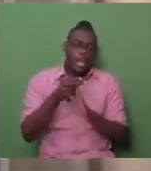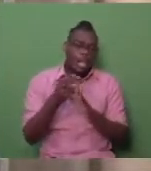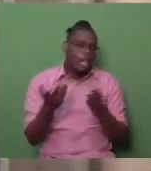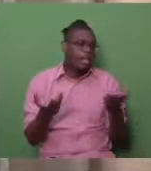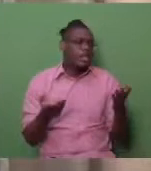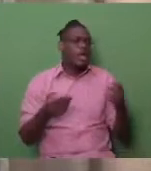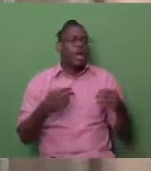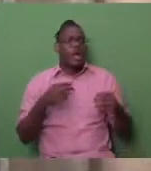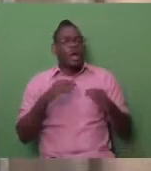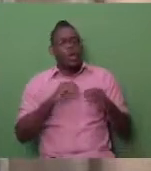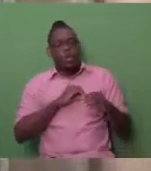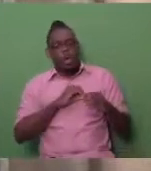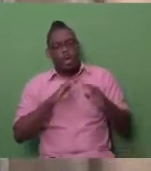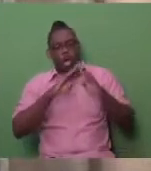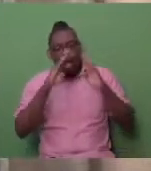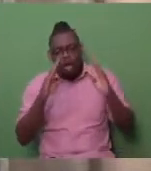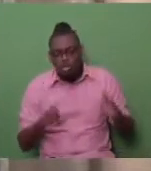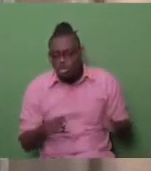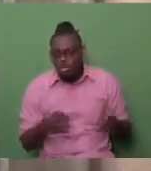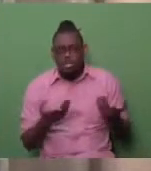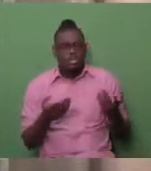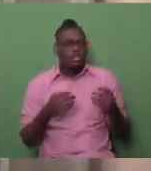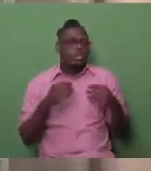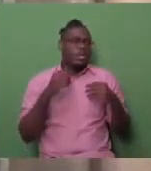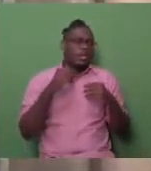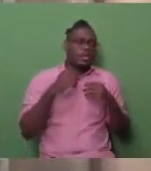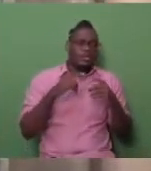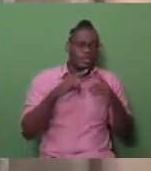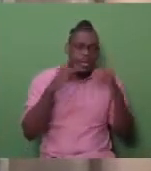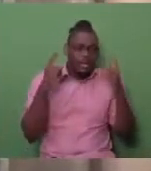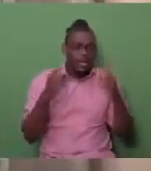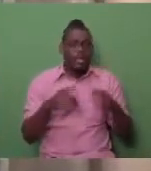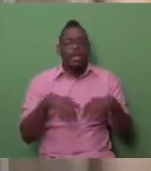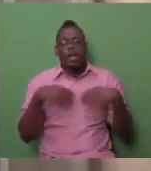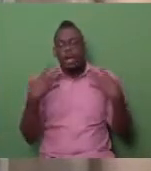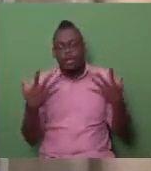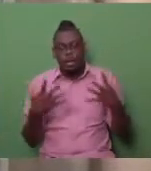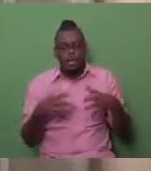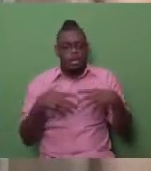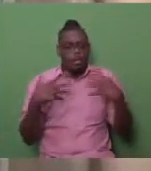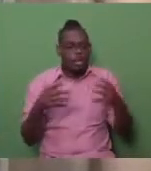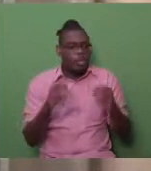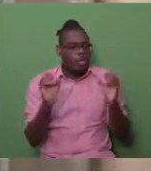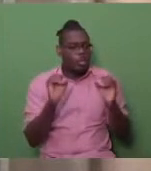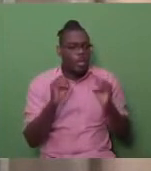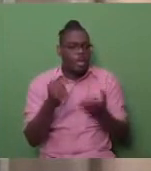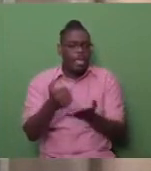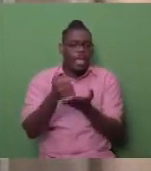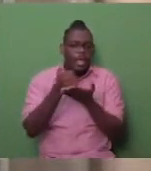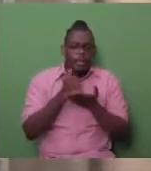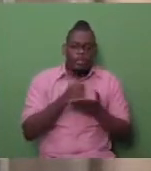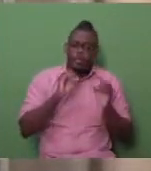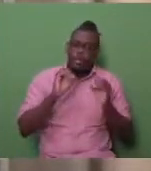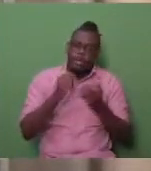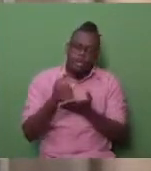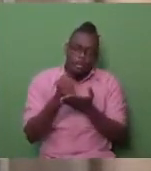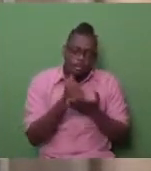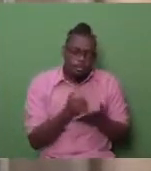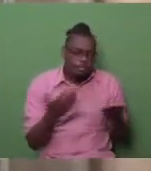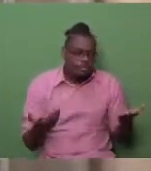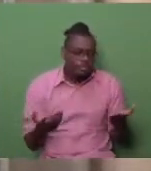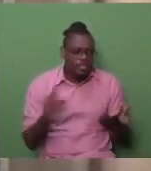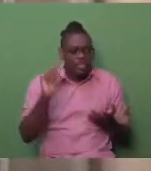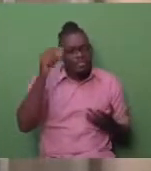of airlift, government is bringing in competition. What are the government's plans for Tobago? Just build some